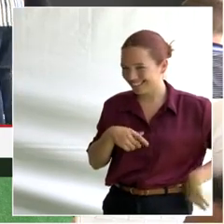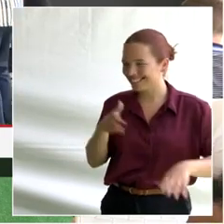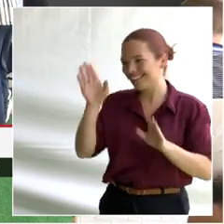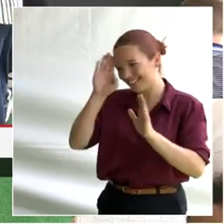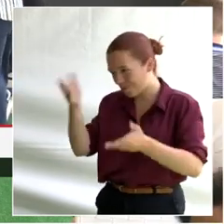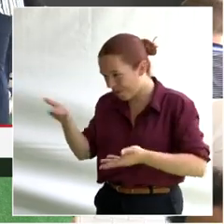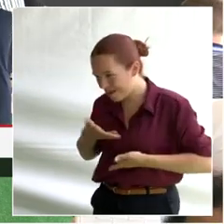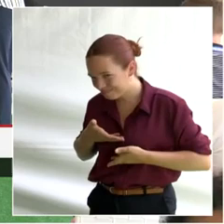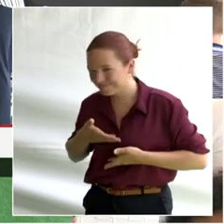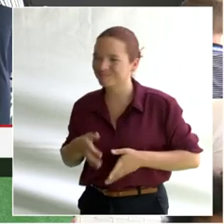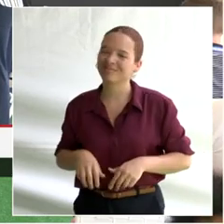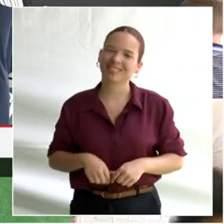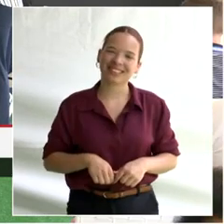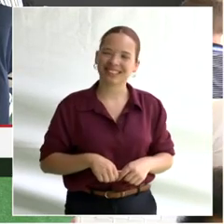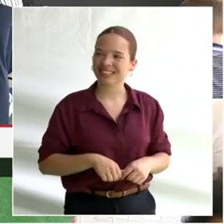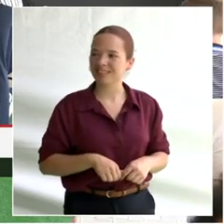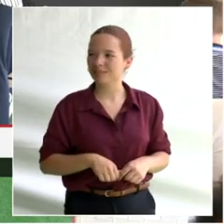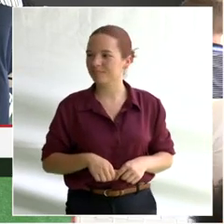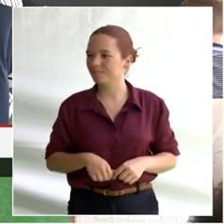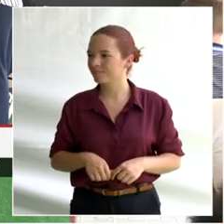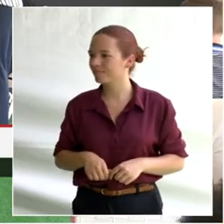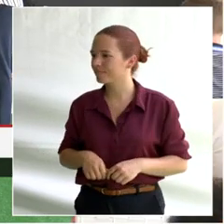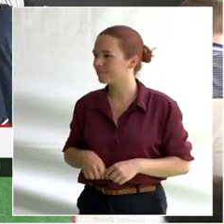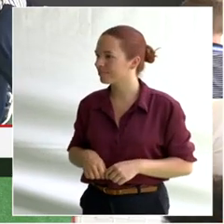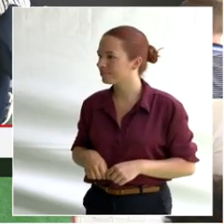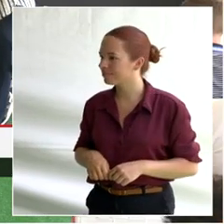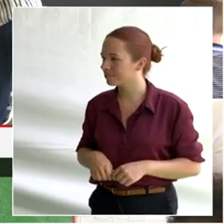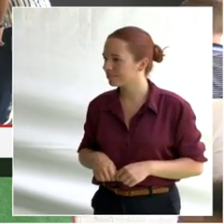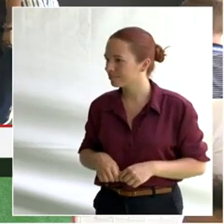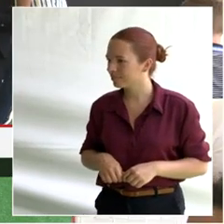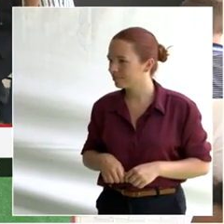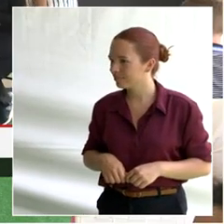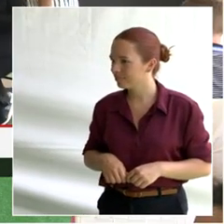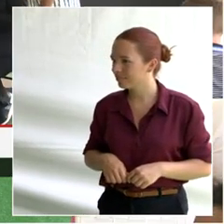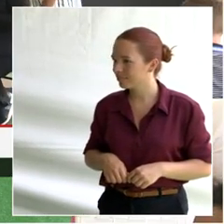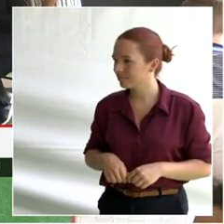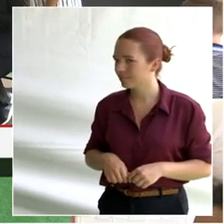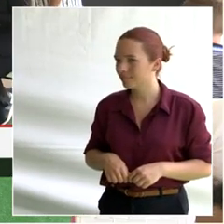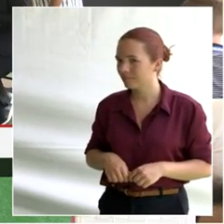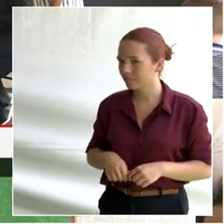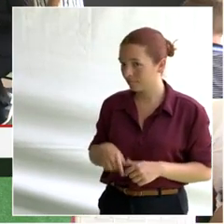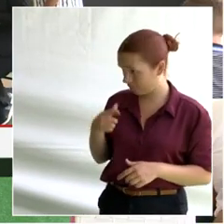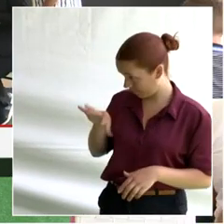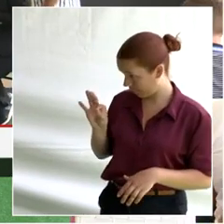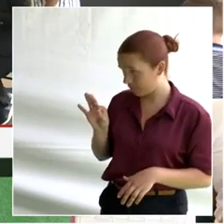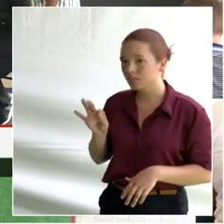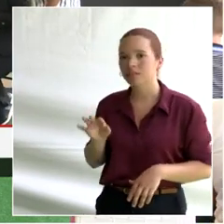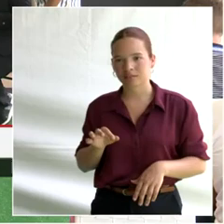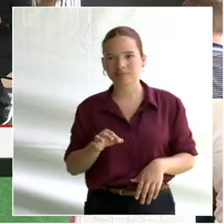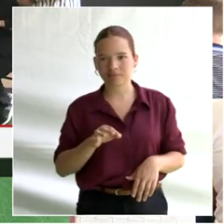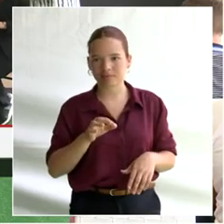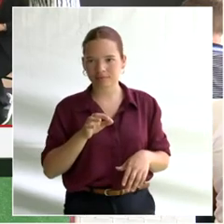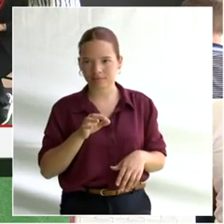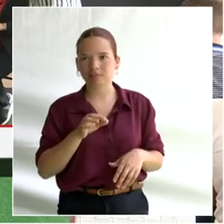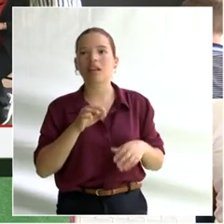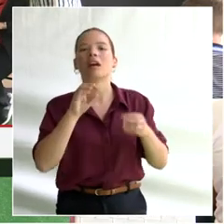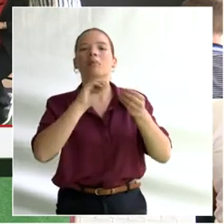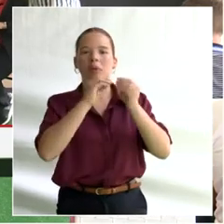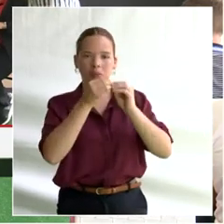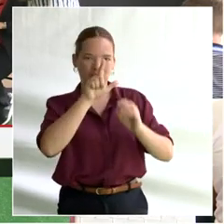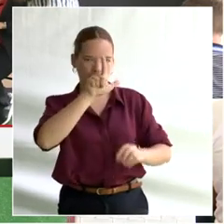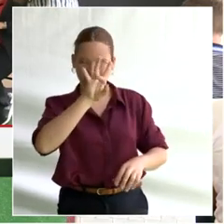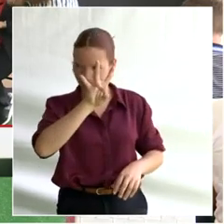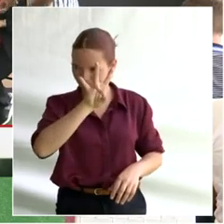So please pick up one. And, yeah, 27. He's showing it to the crowd.